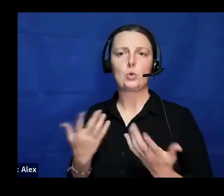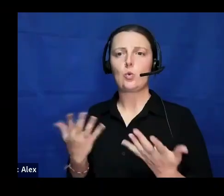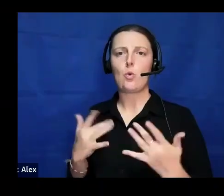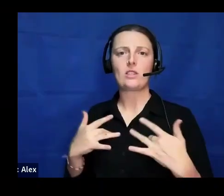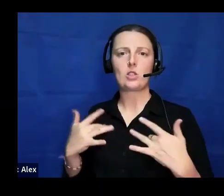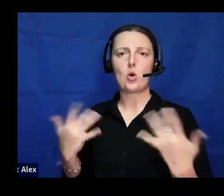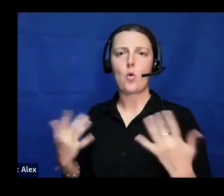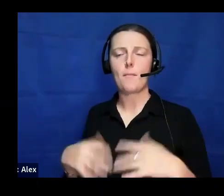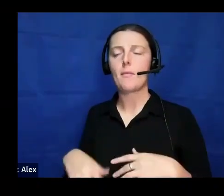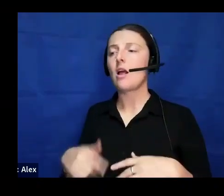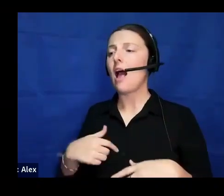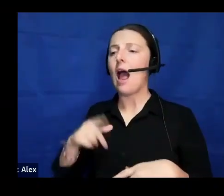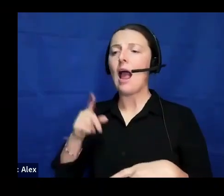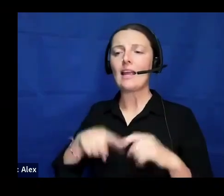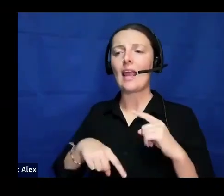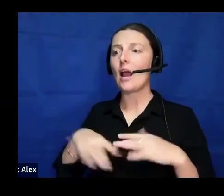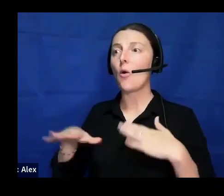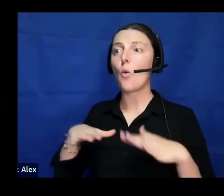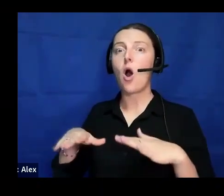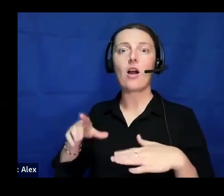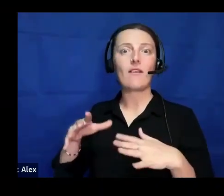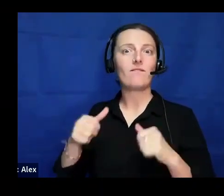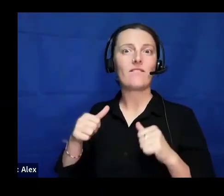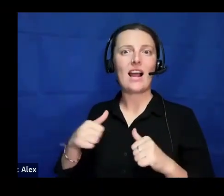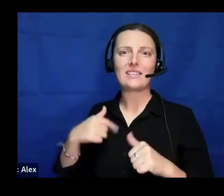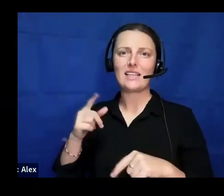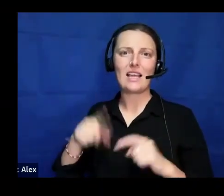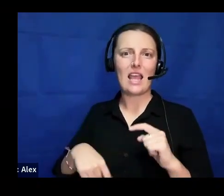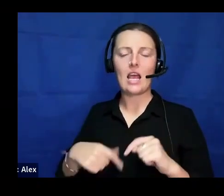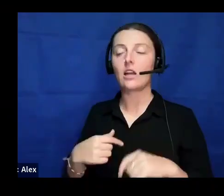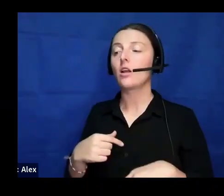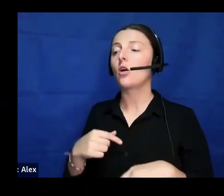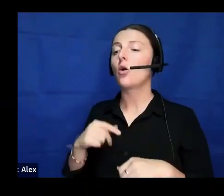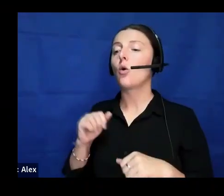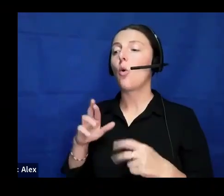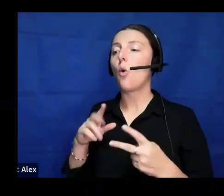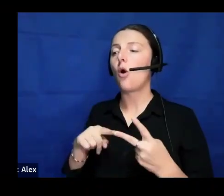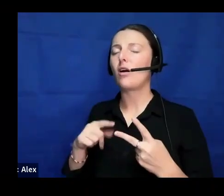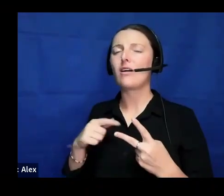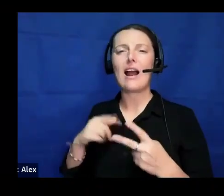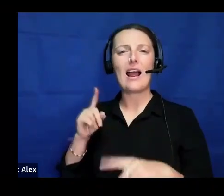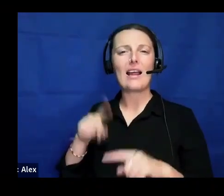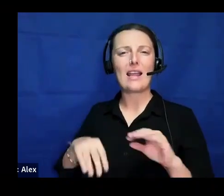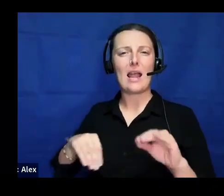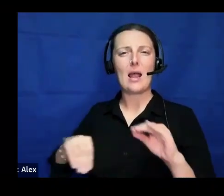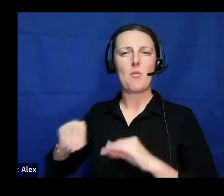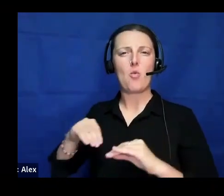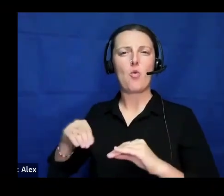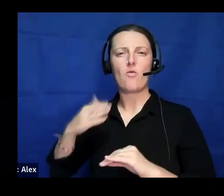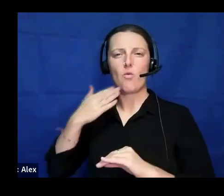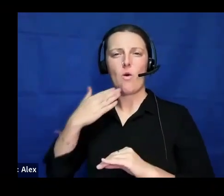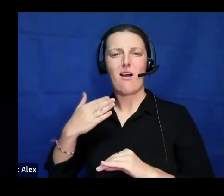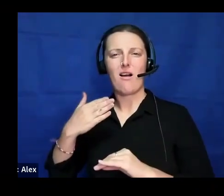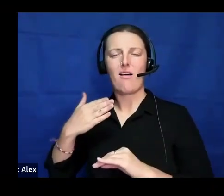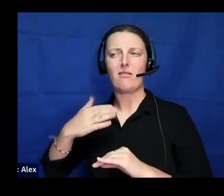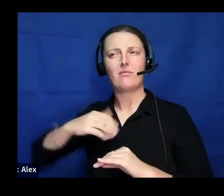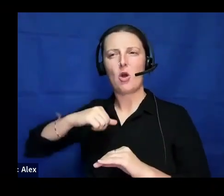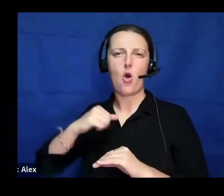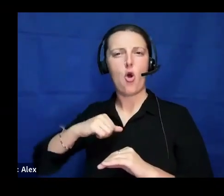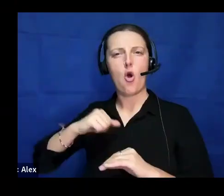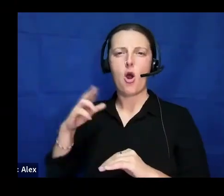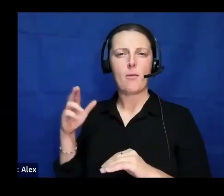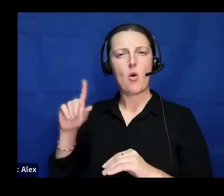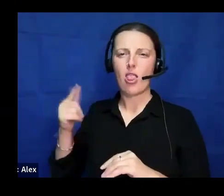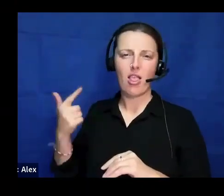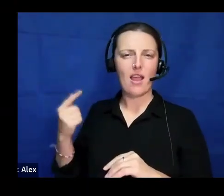as fast as I used to, or I'm losing mobility in this area of my body, or I have chest pain, right? So physical things,